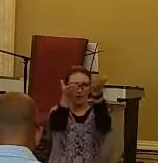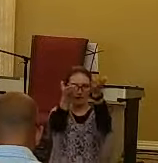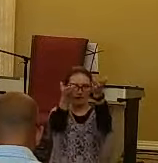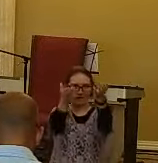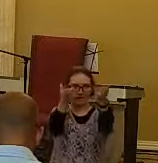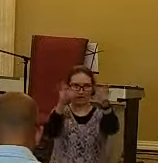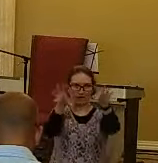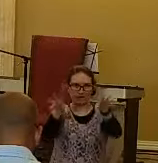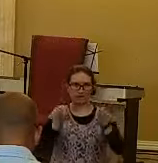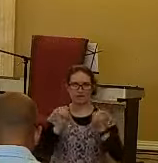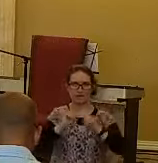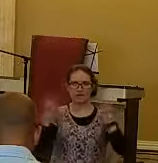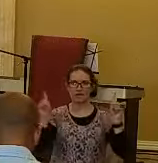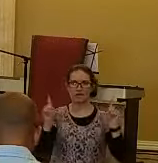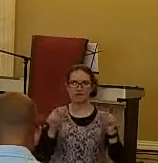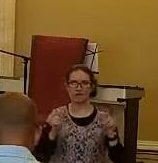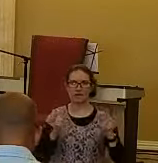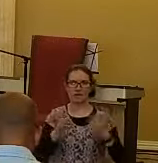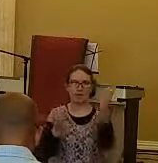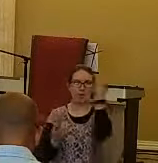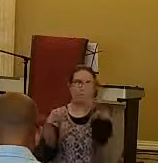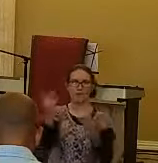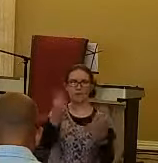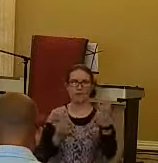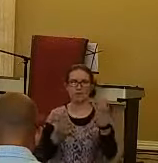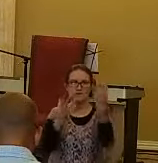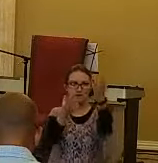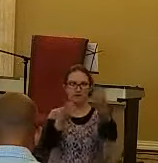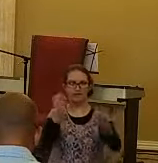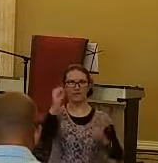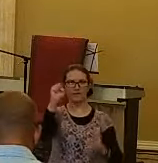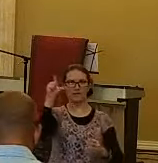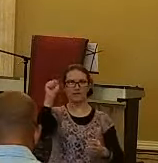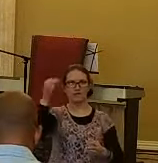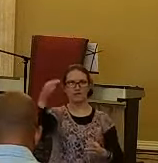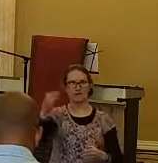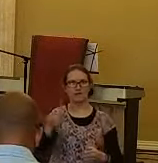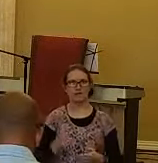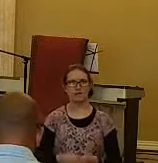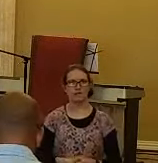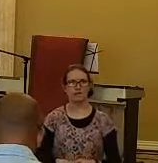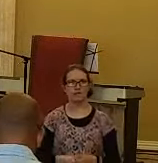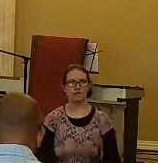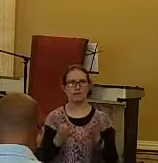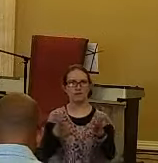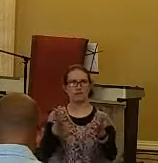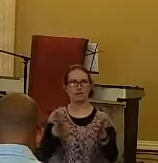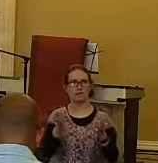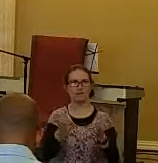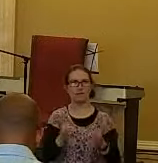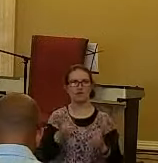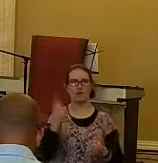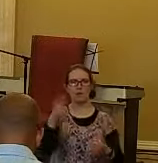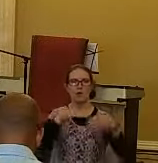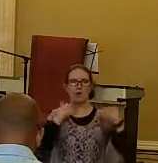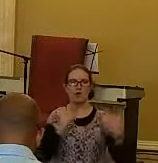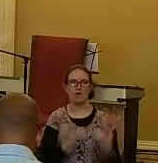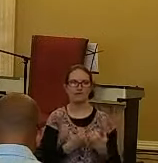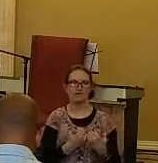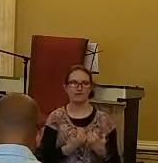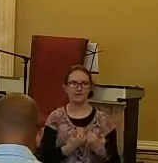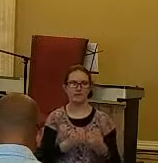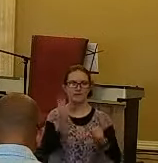and accept thy burnt sacrifice. Selah. Oh, God. Grant thee according to thine own heart